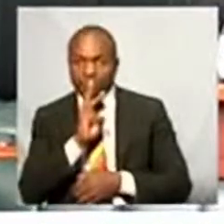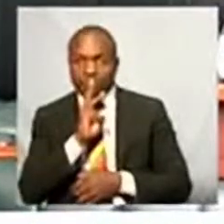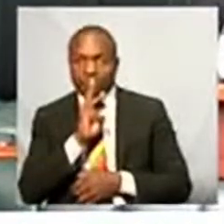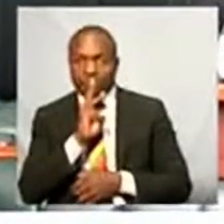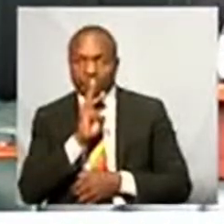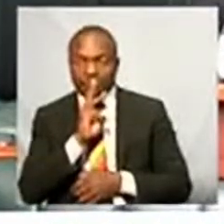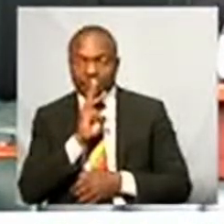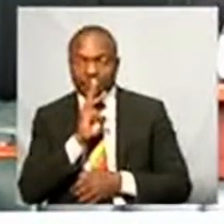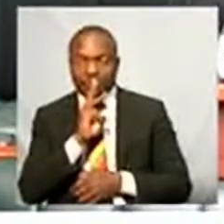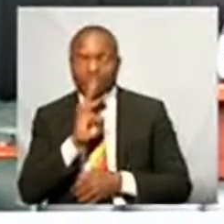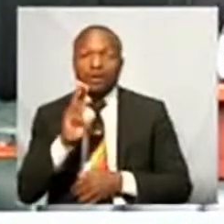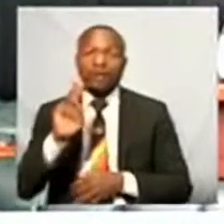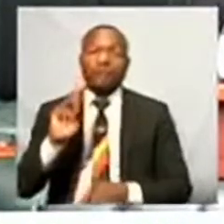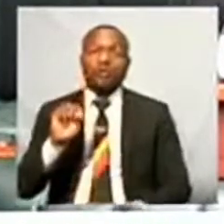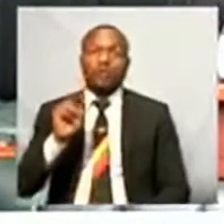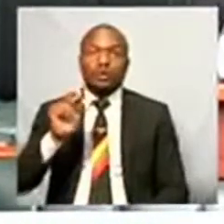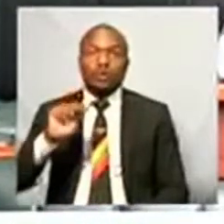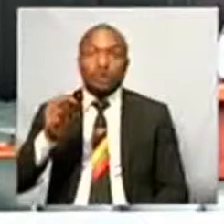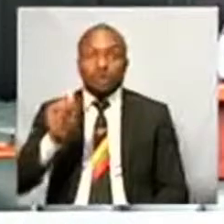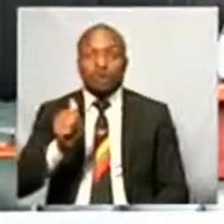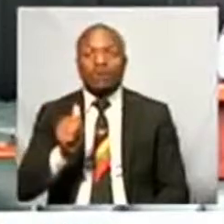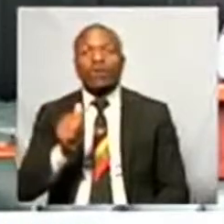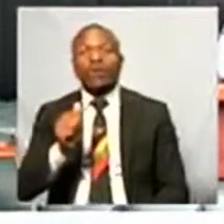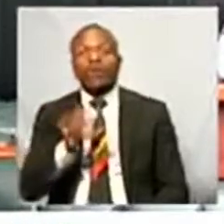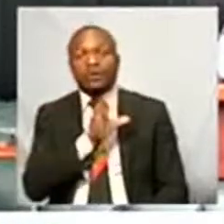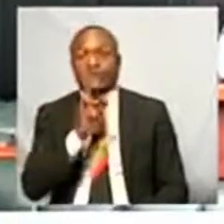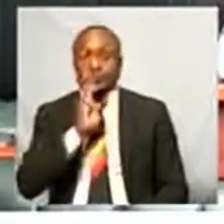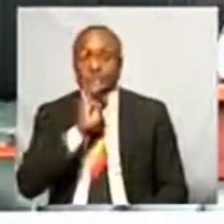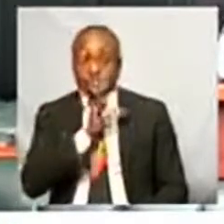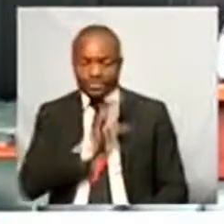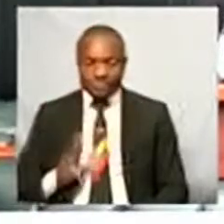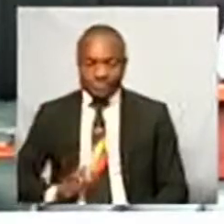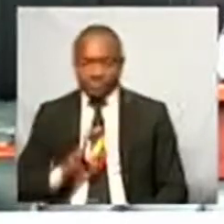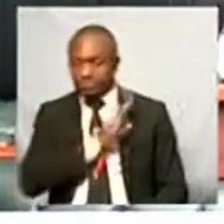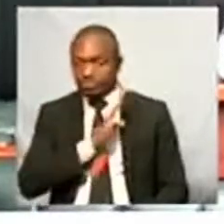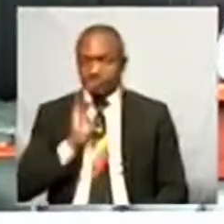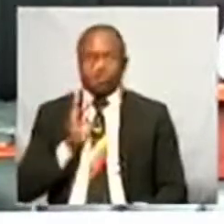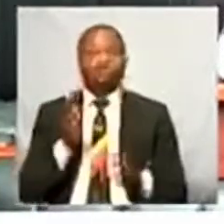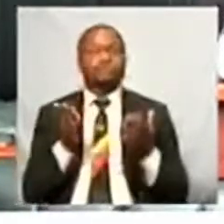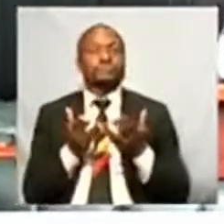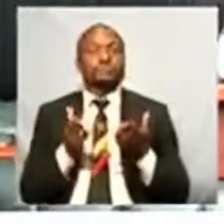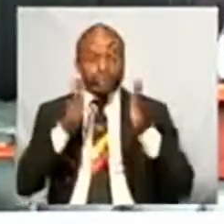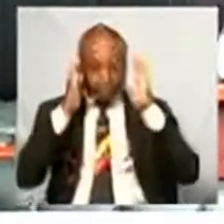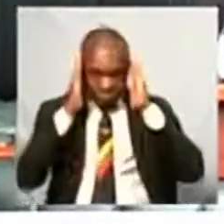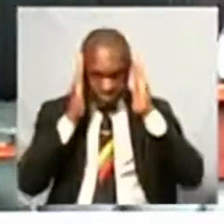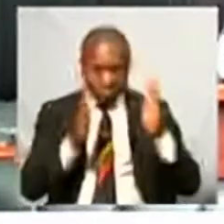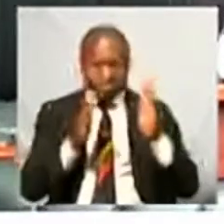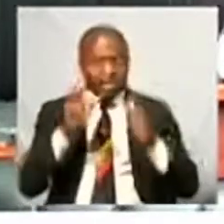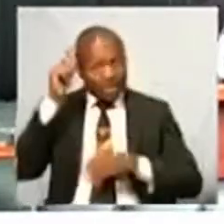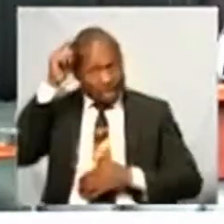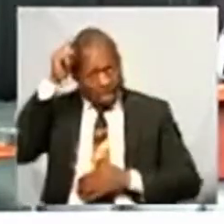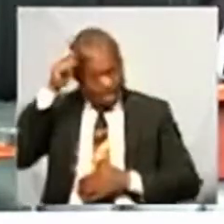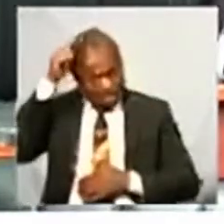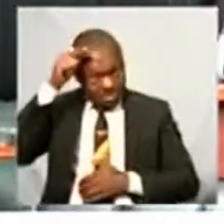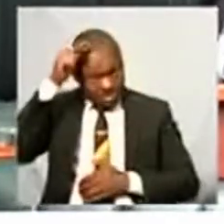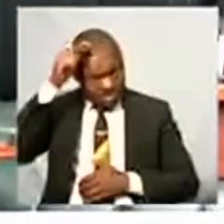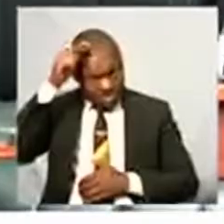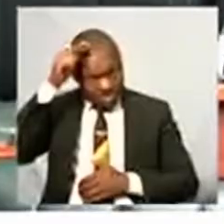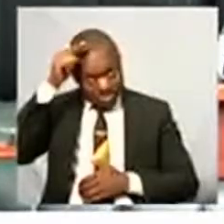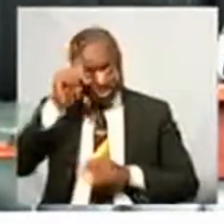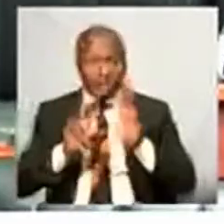Mulonga Water and Sanitation Companies had no boards. I'll focus on Levi Mwanawasa Medical